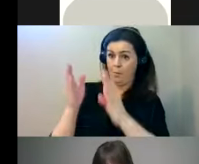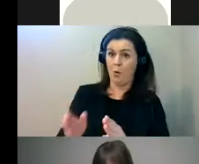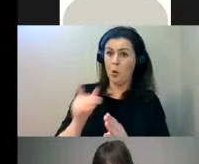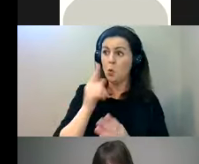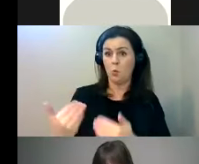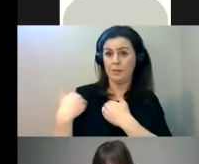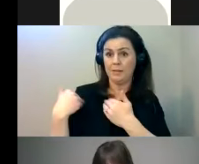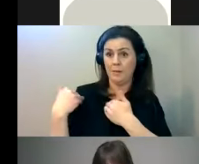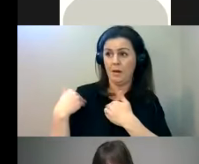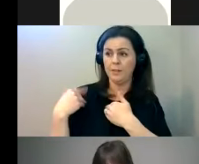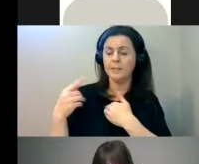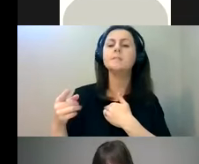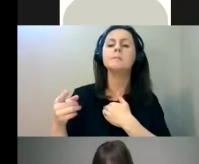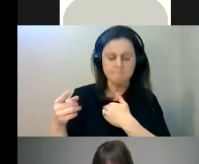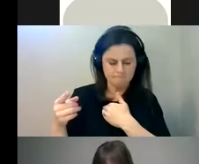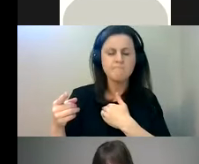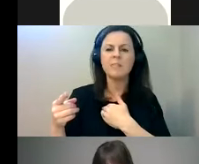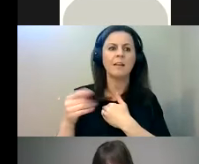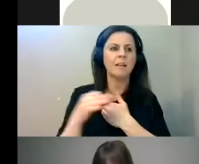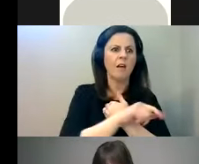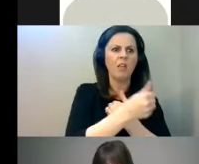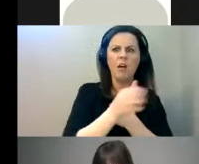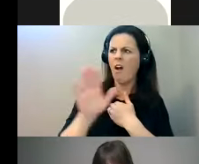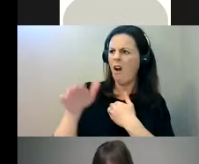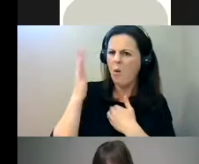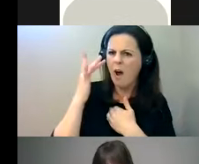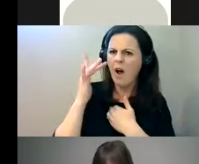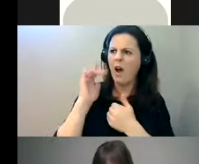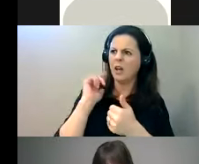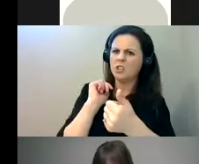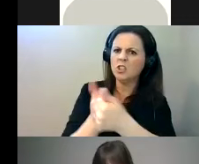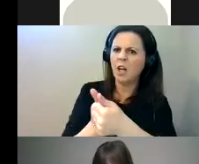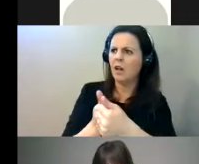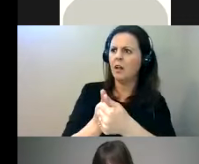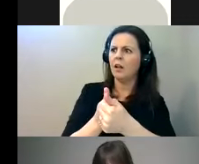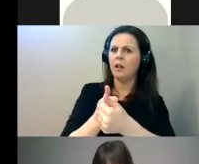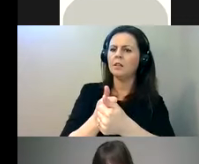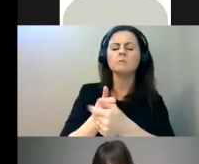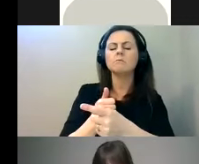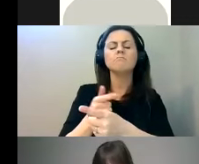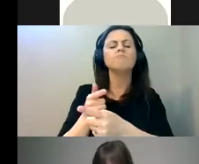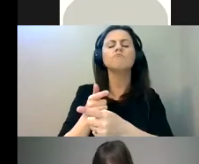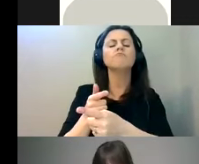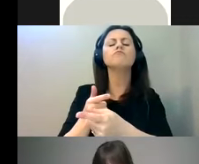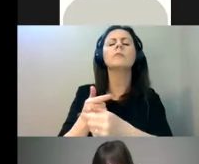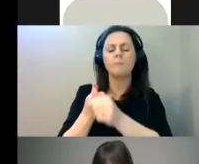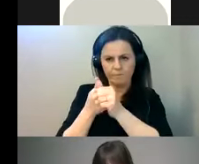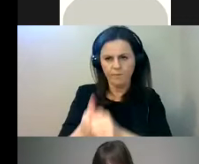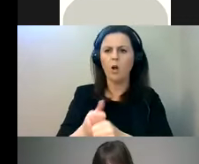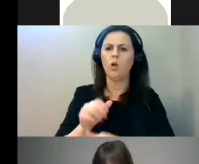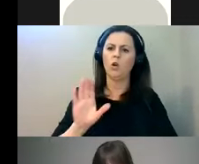they are able to withstand the scrutiny, because the other kids have heard it from you directly that this is what you